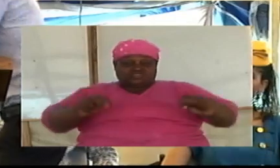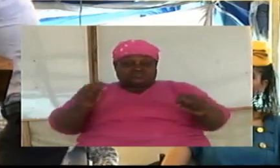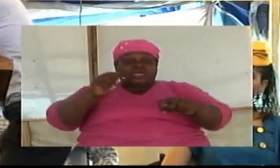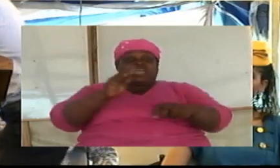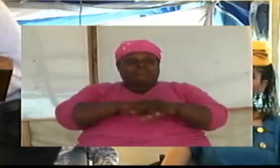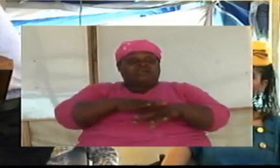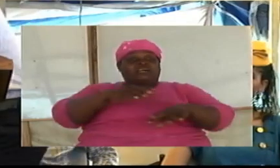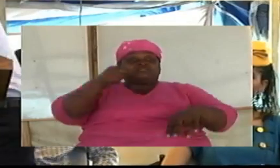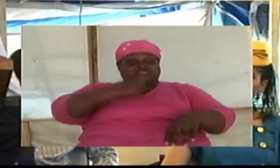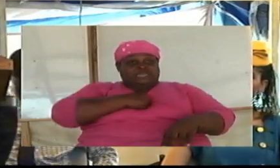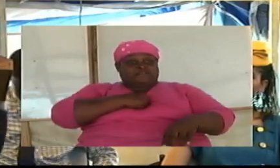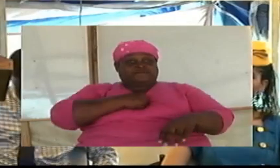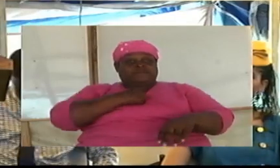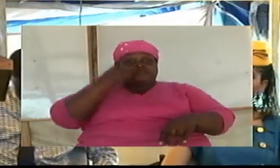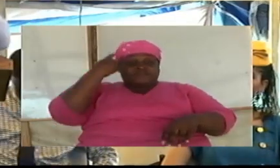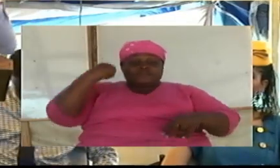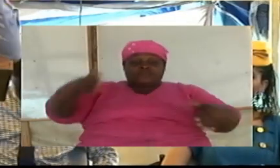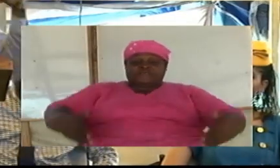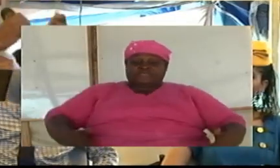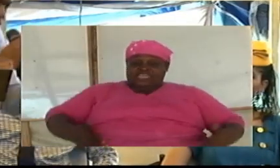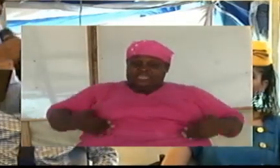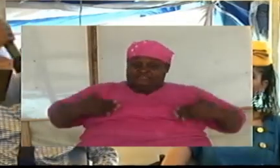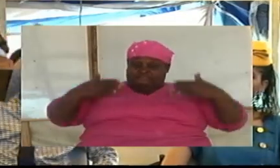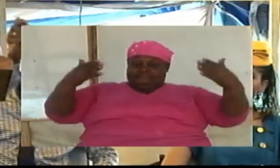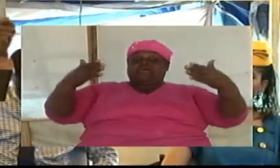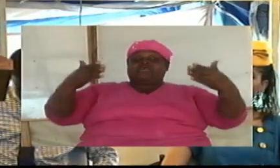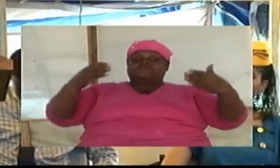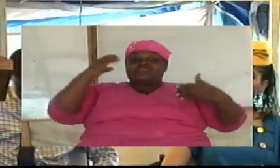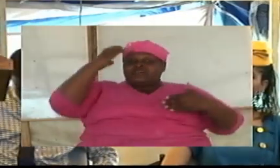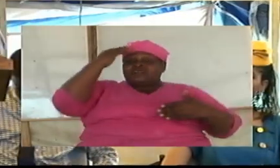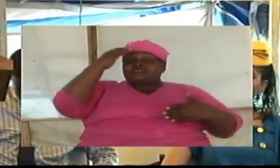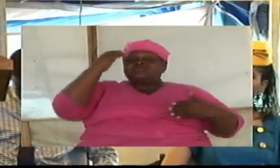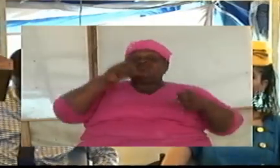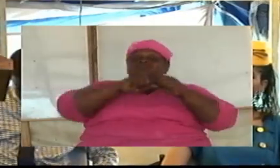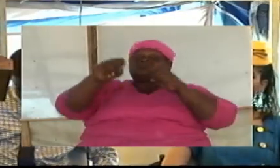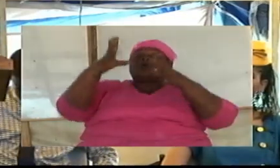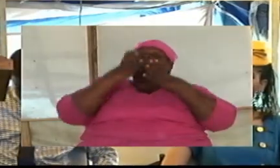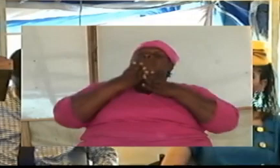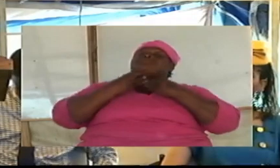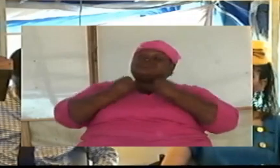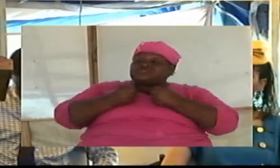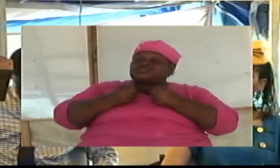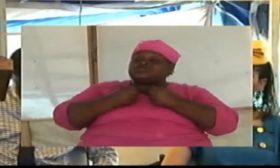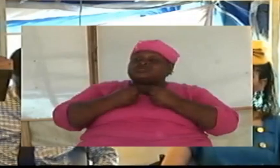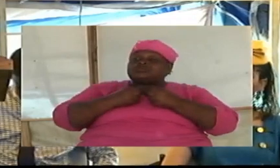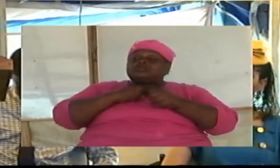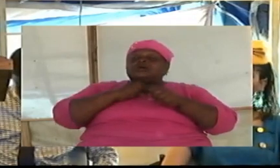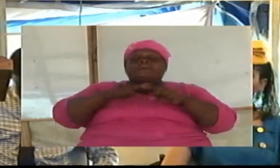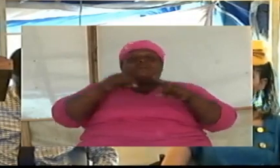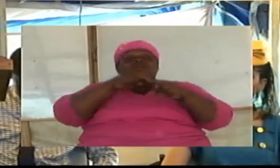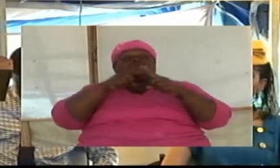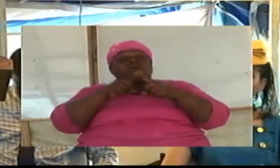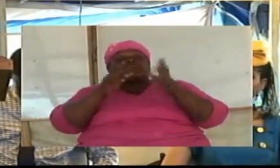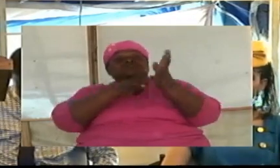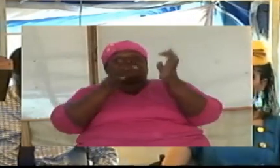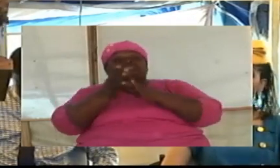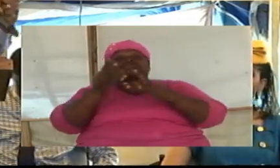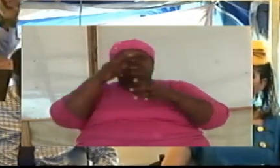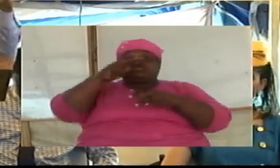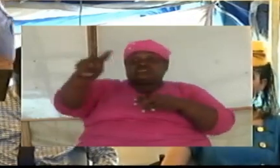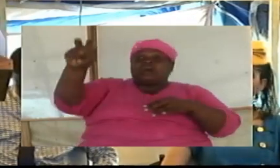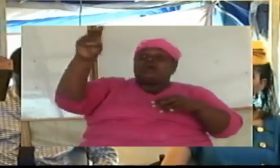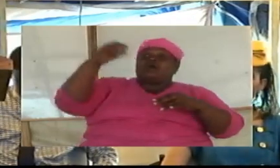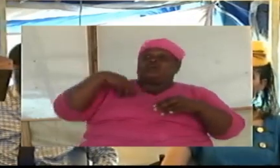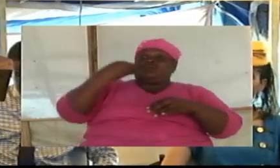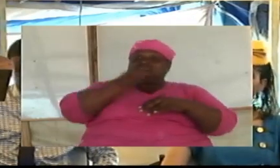their lives are considered so precious. But when Jesus saw us, hallelujah, in our time